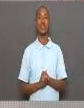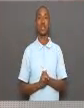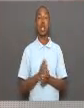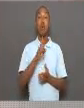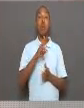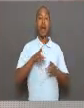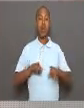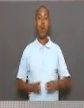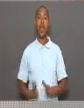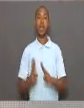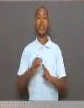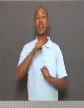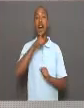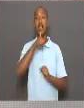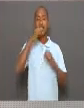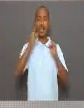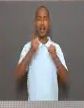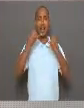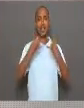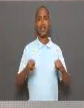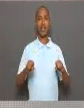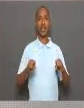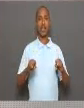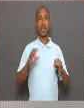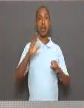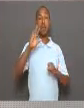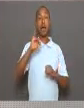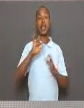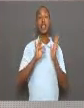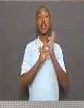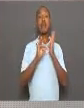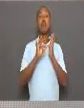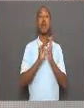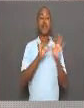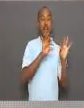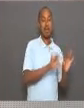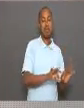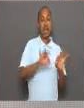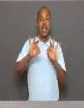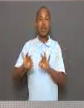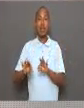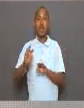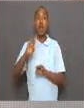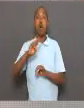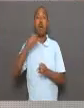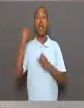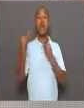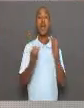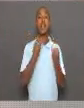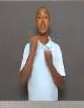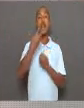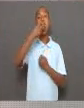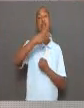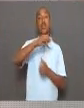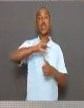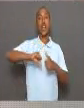One way that acids can be classified is by the number of replaceable or ionizable